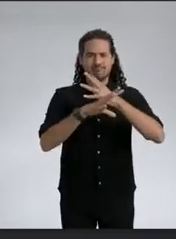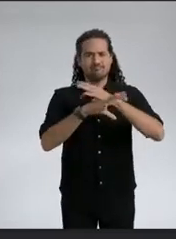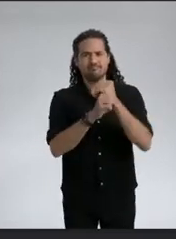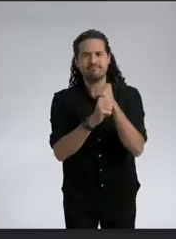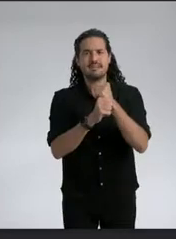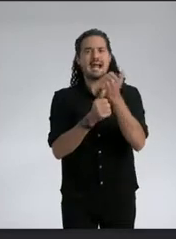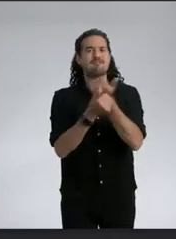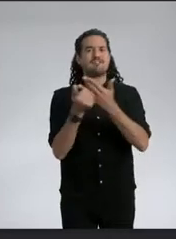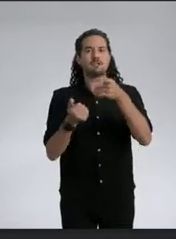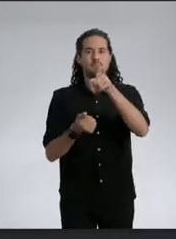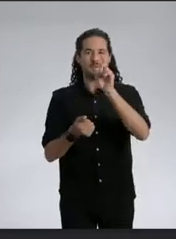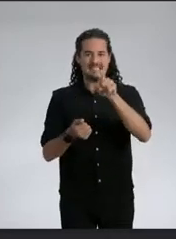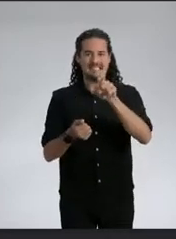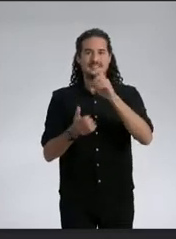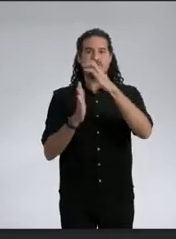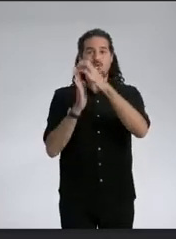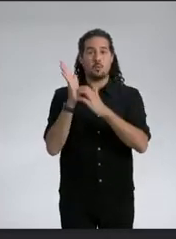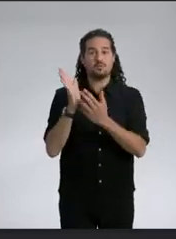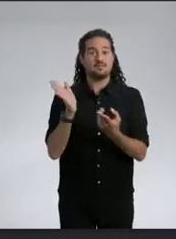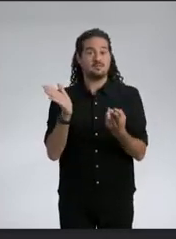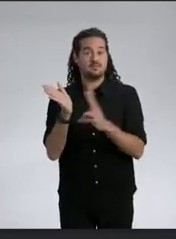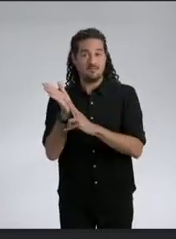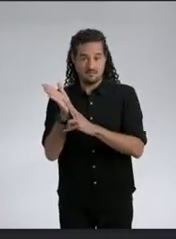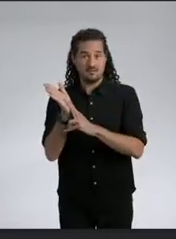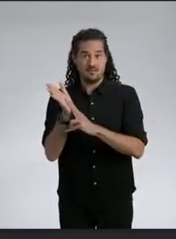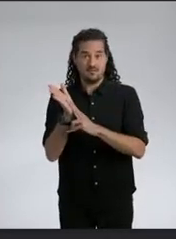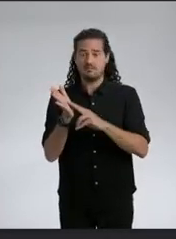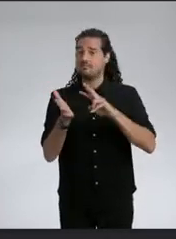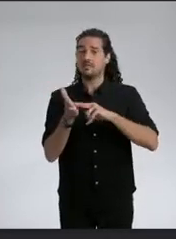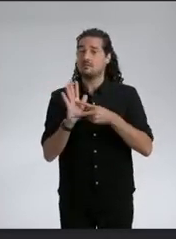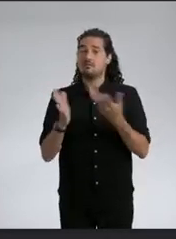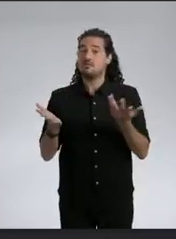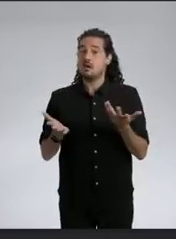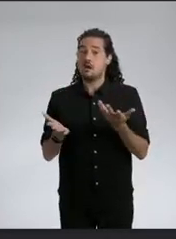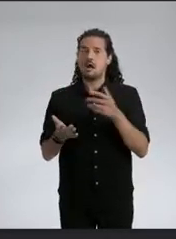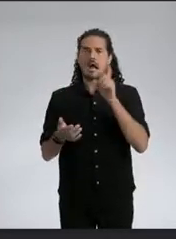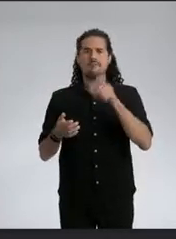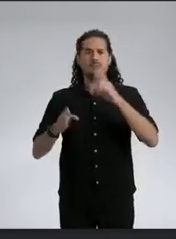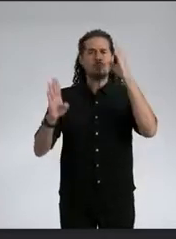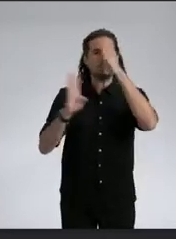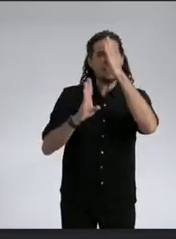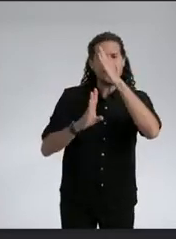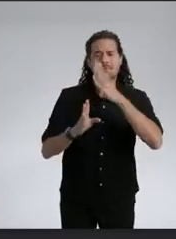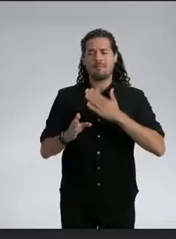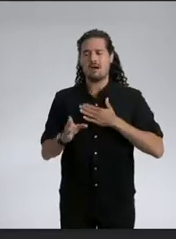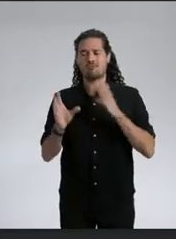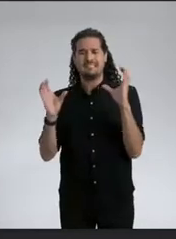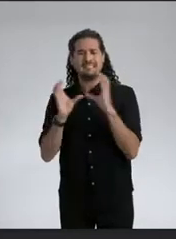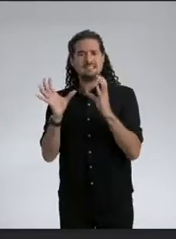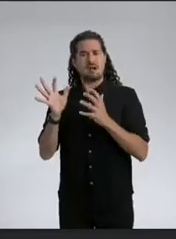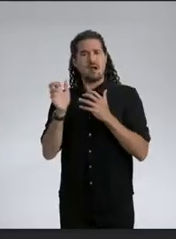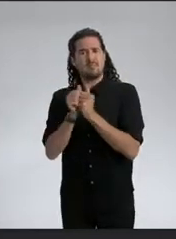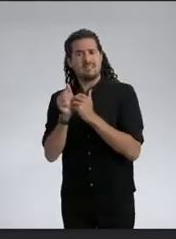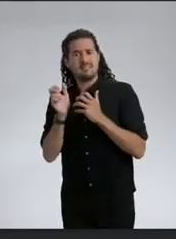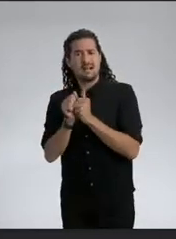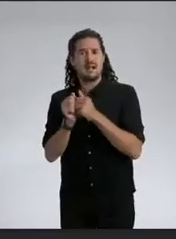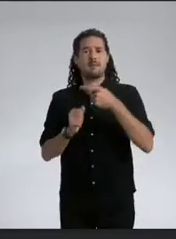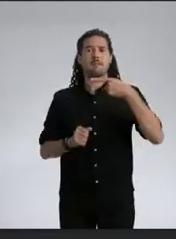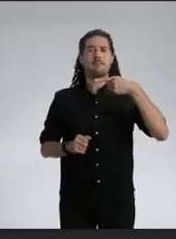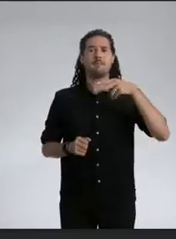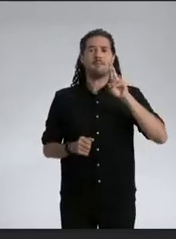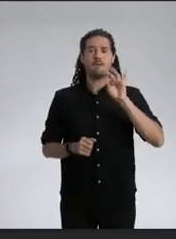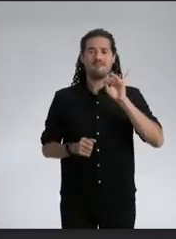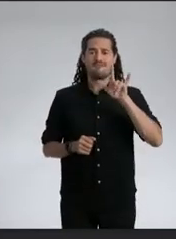your apps. This means you no longer need to worry about keeping your certificates and profiles up to date on your